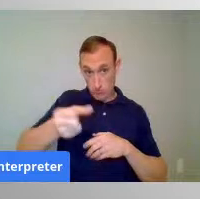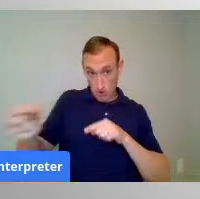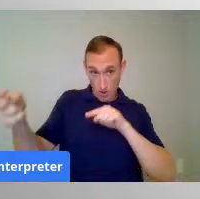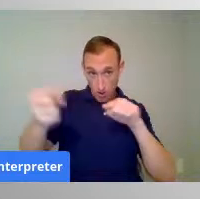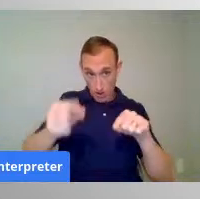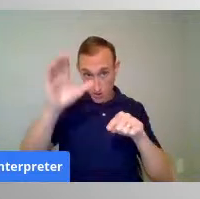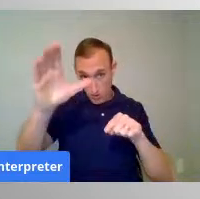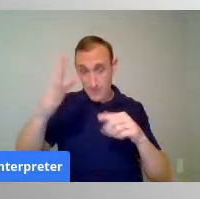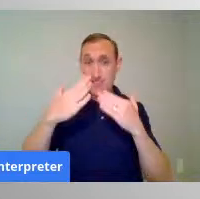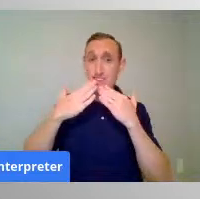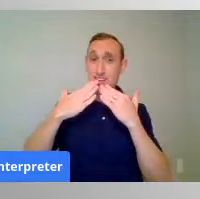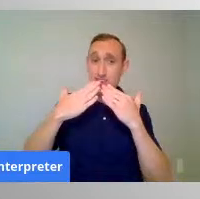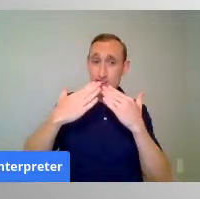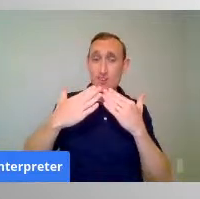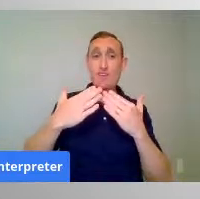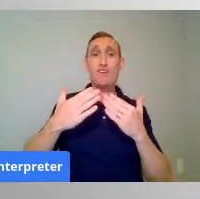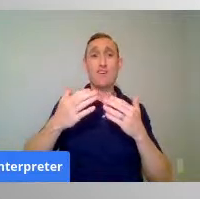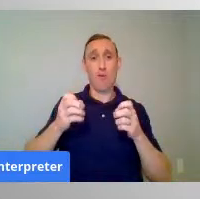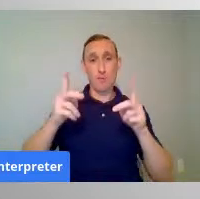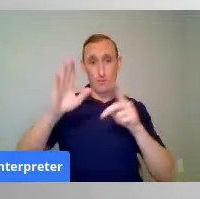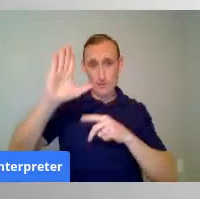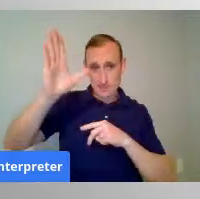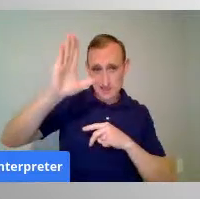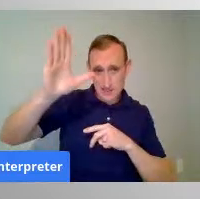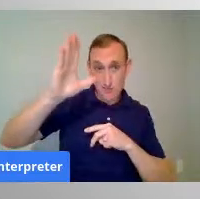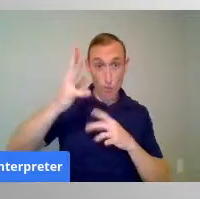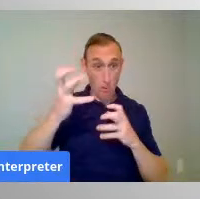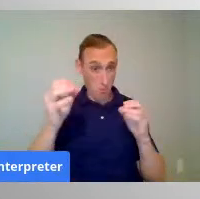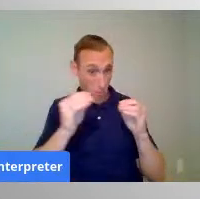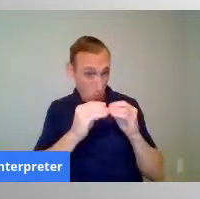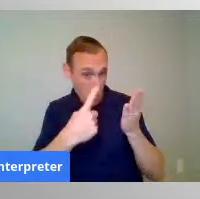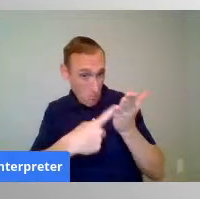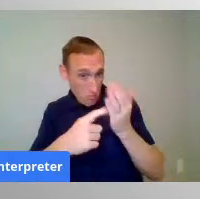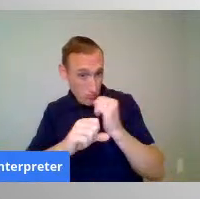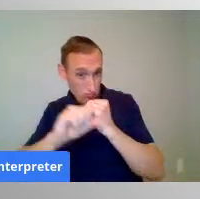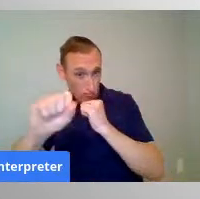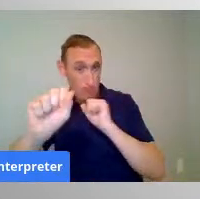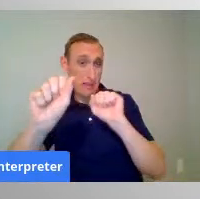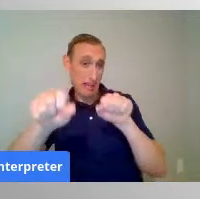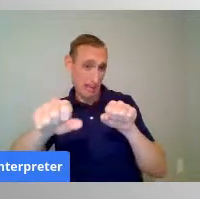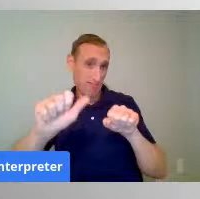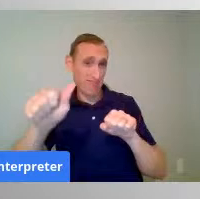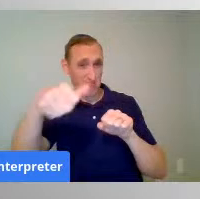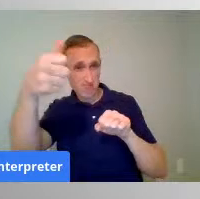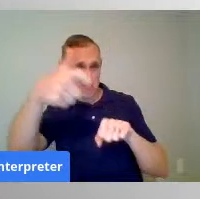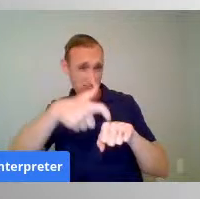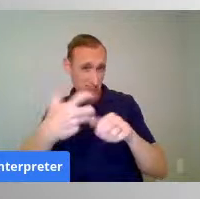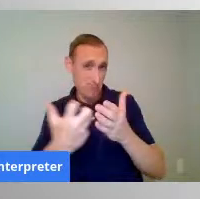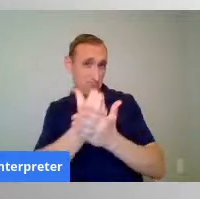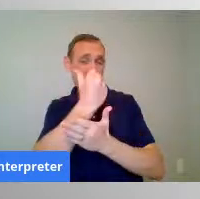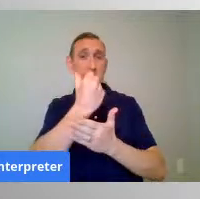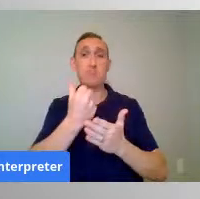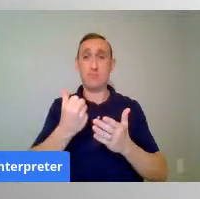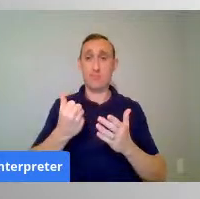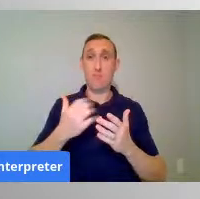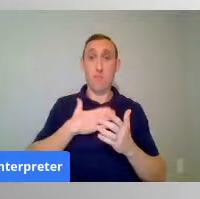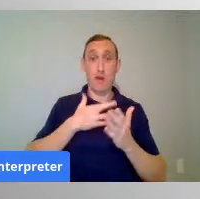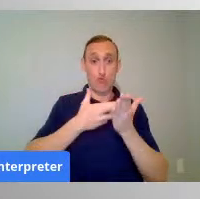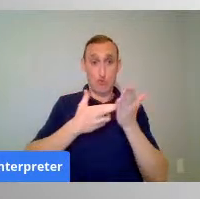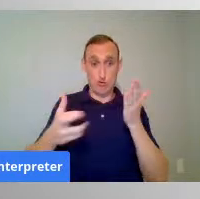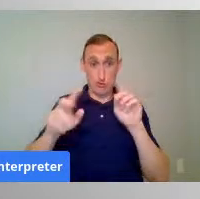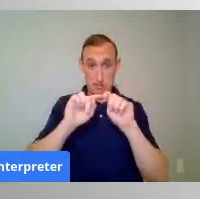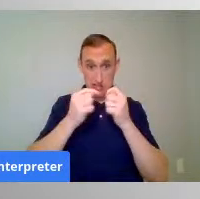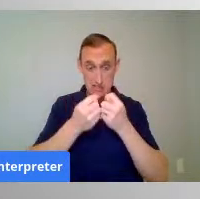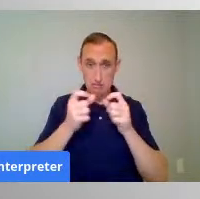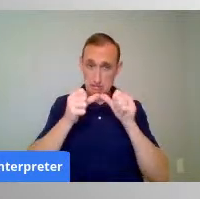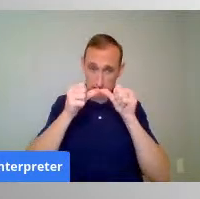longer conversation, then that's wonderful. My research team has our eye on really trying to make sure that we continue to collect data, of